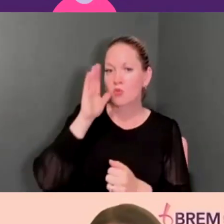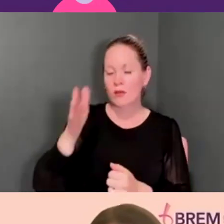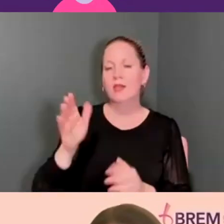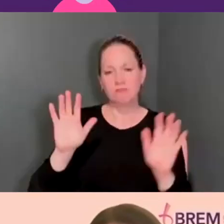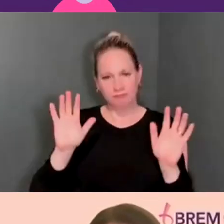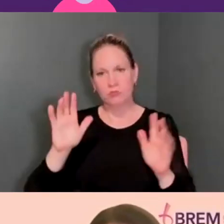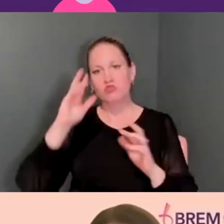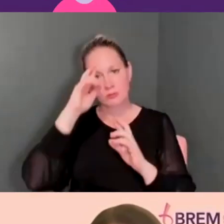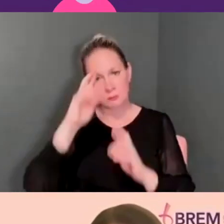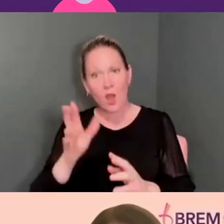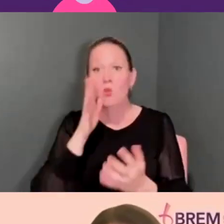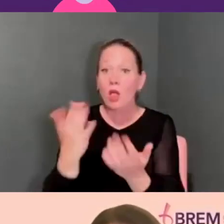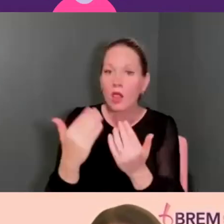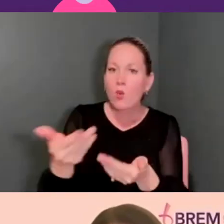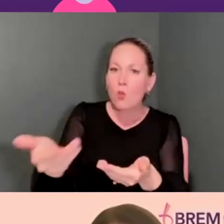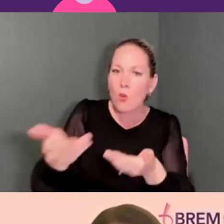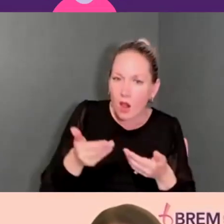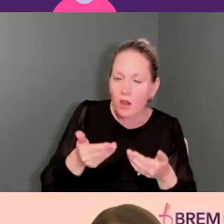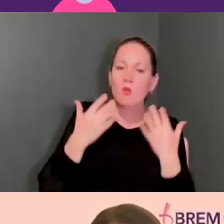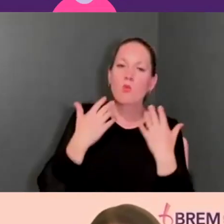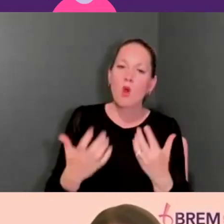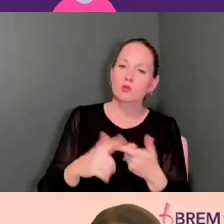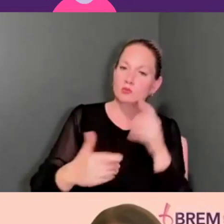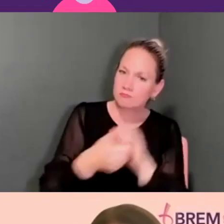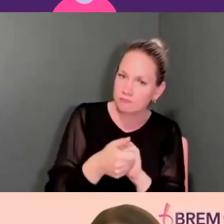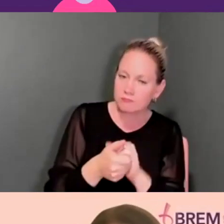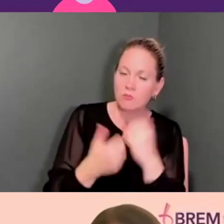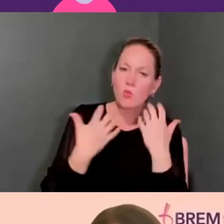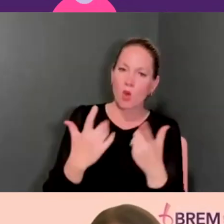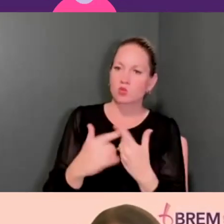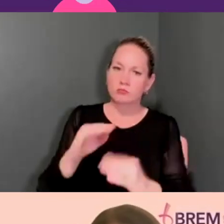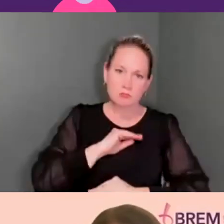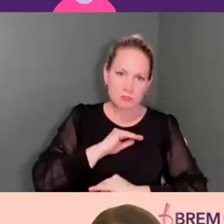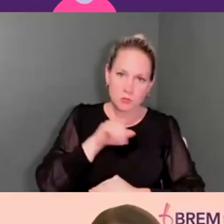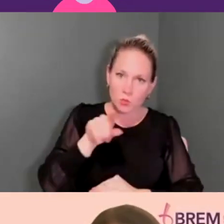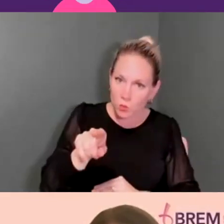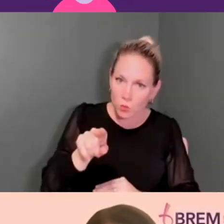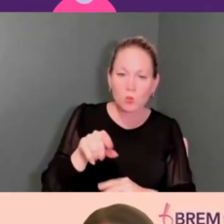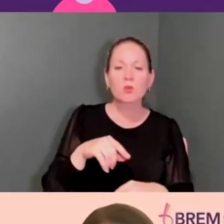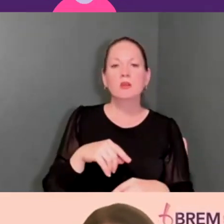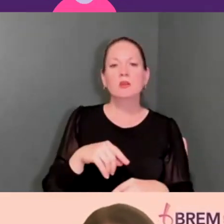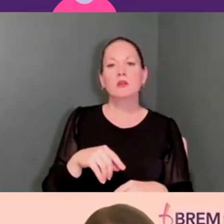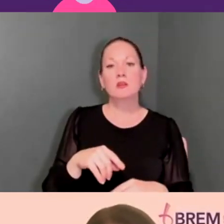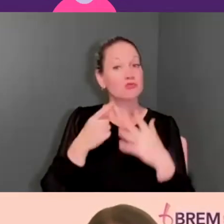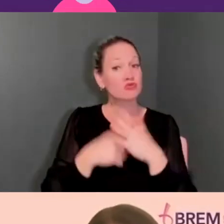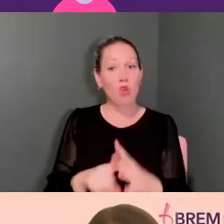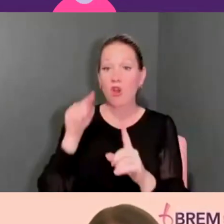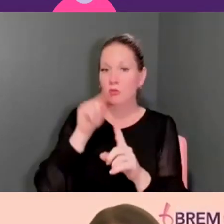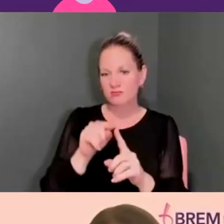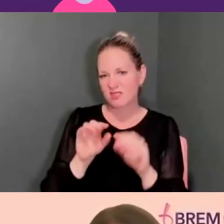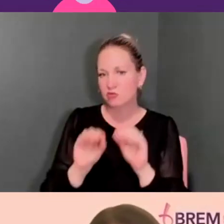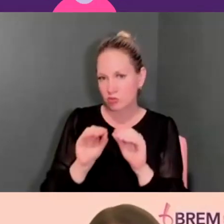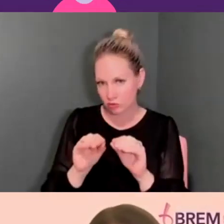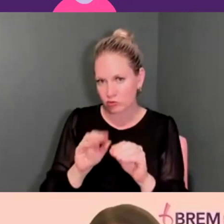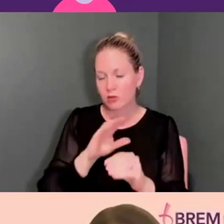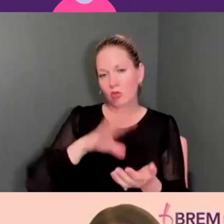They welcome it. They want to work with you. They want to fulfill your needs. And I think, again, it starts with education and learning how to use